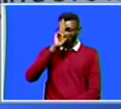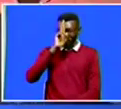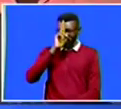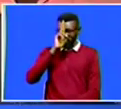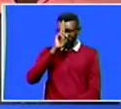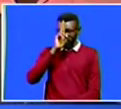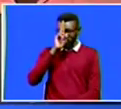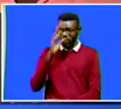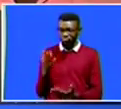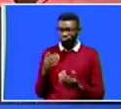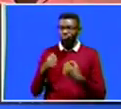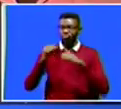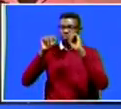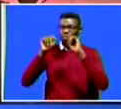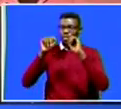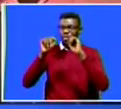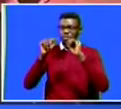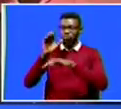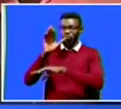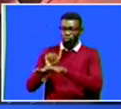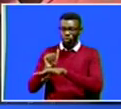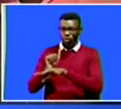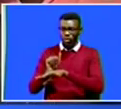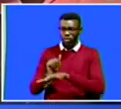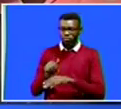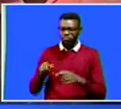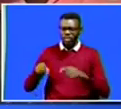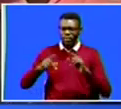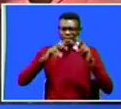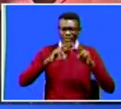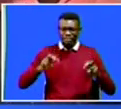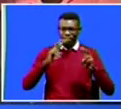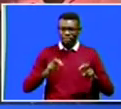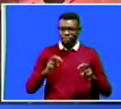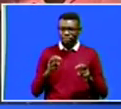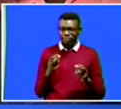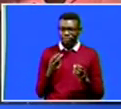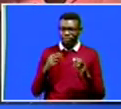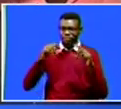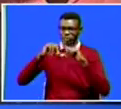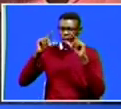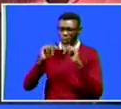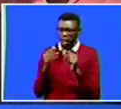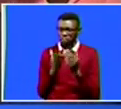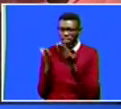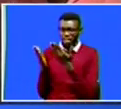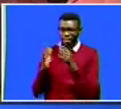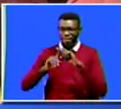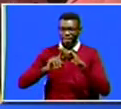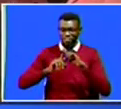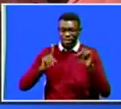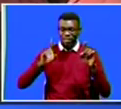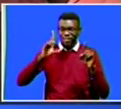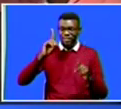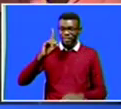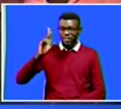Kilua. As he's saying that he's investigating the utterances that were made, the DPP has in the